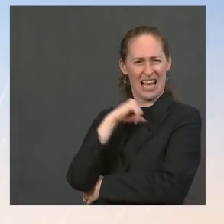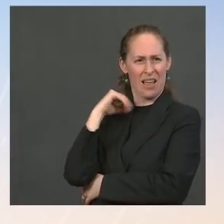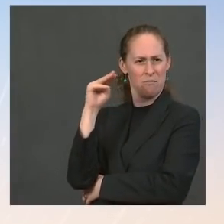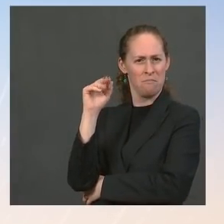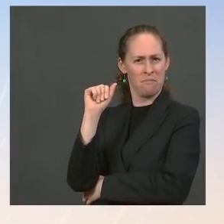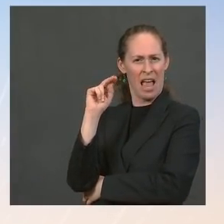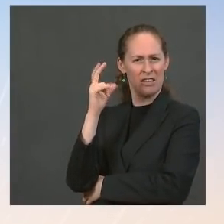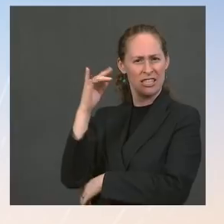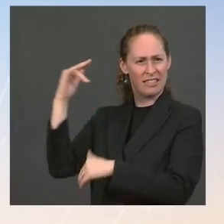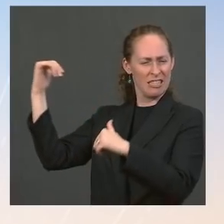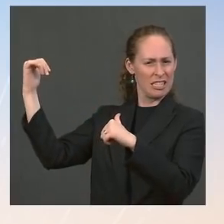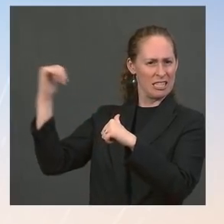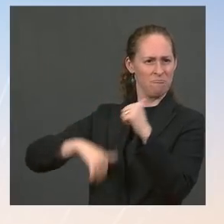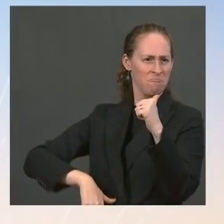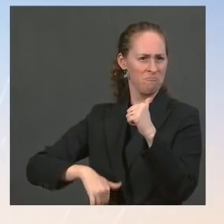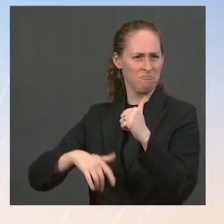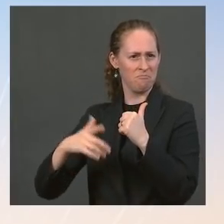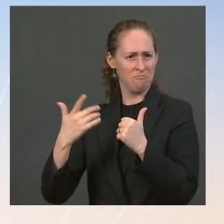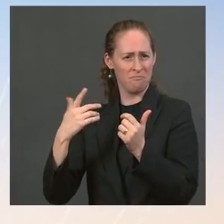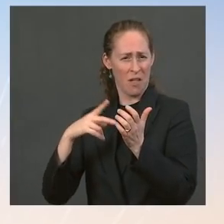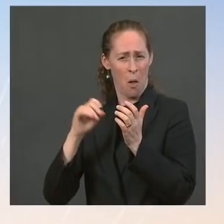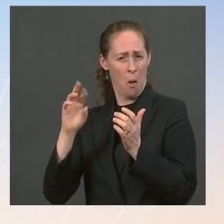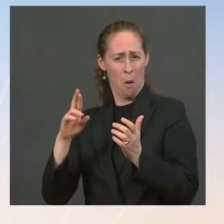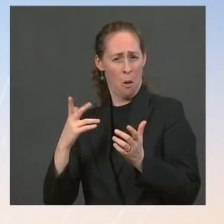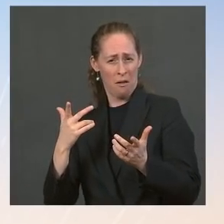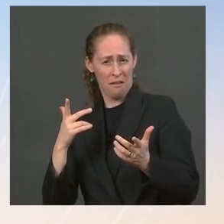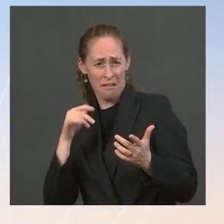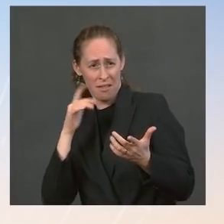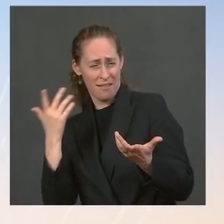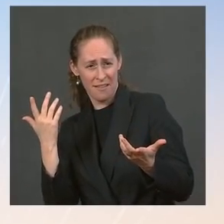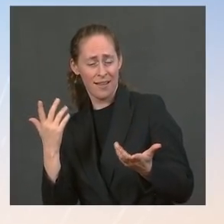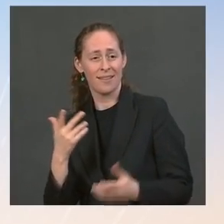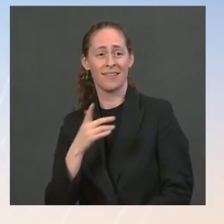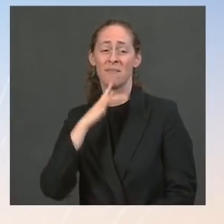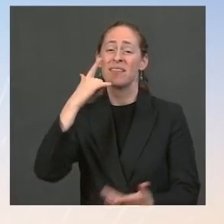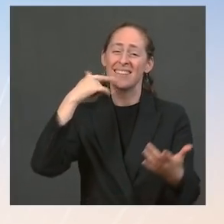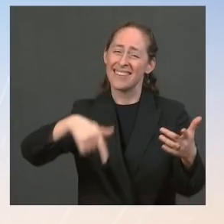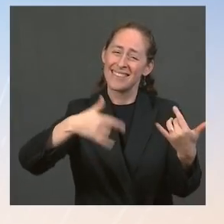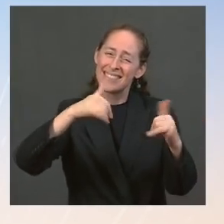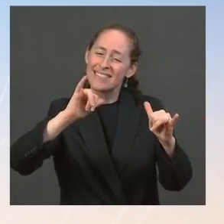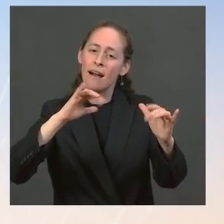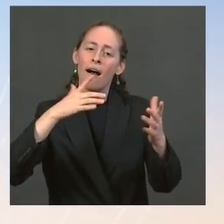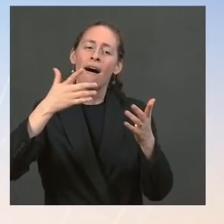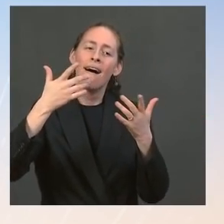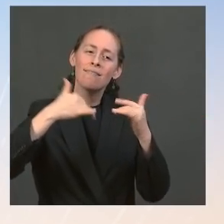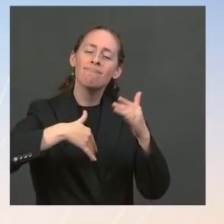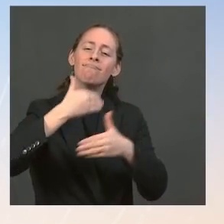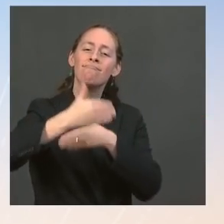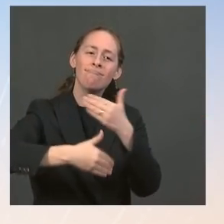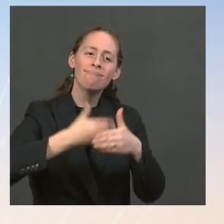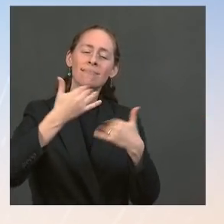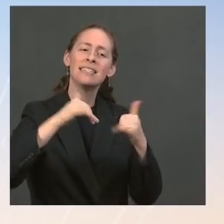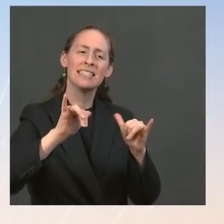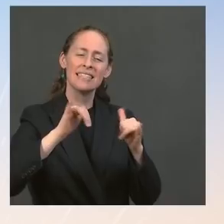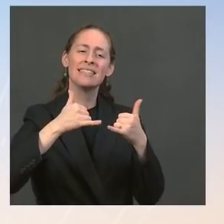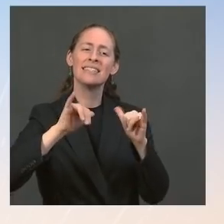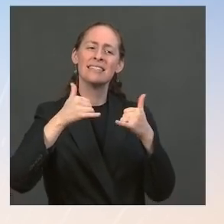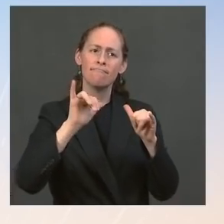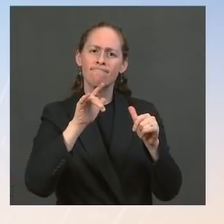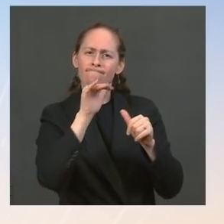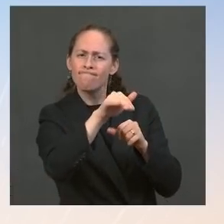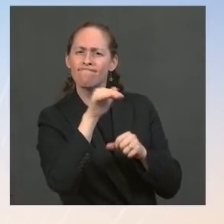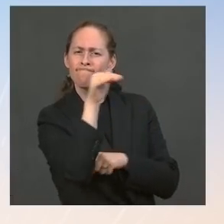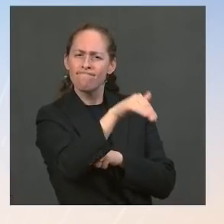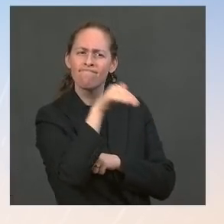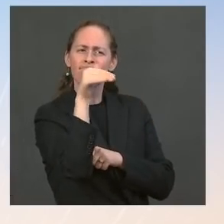final? Because this is an active negotiation, because he was pushed repeatedly during the gaggle that he did on